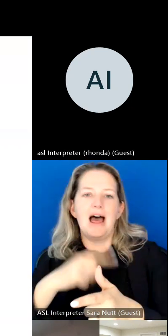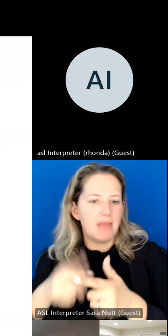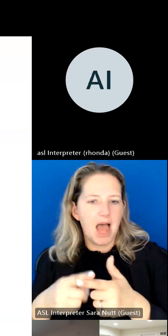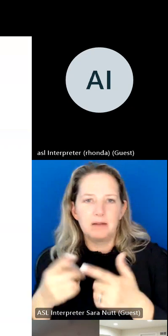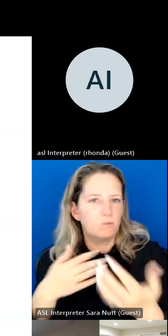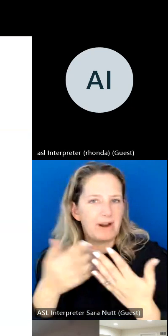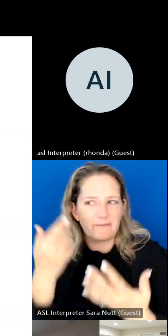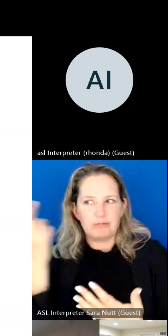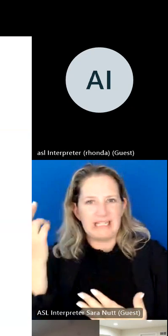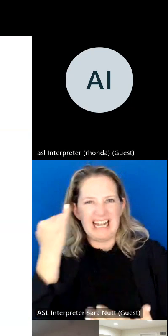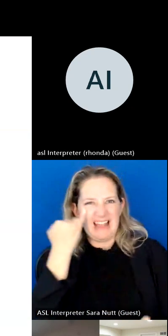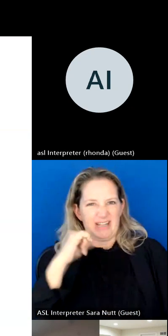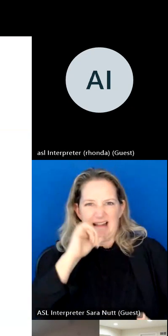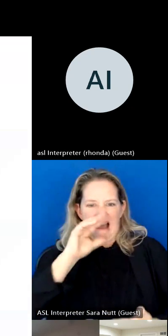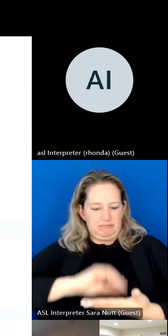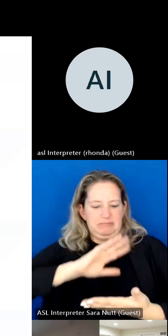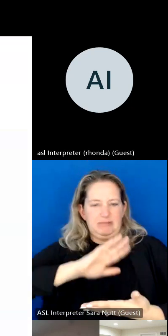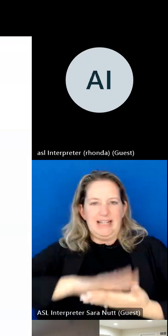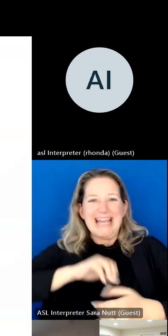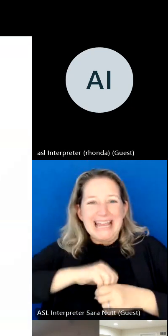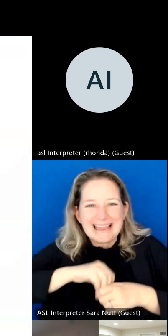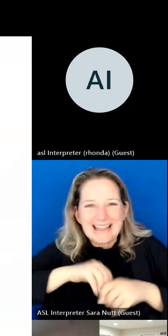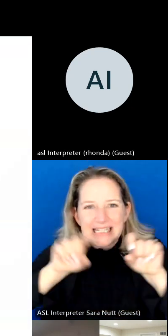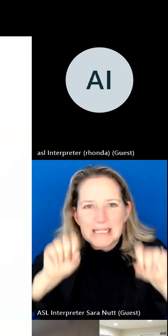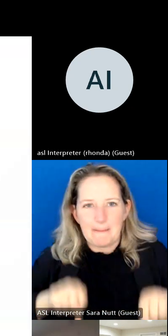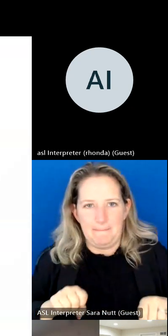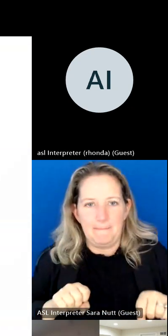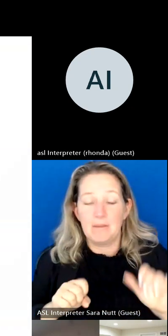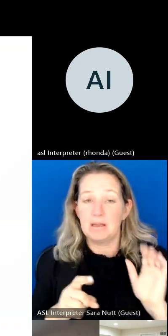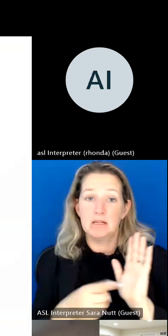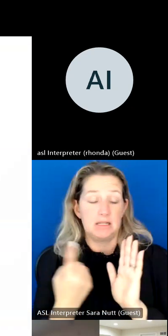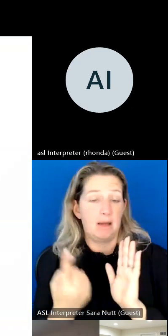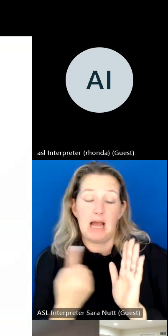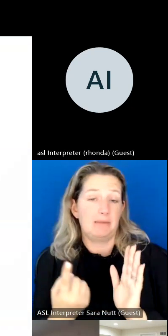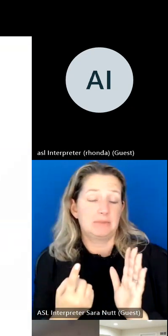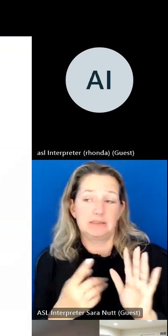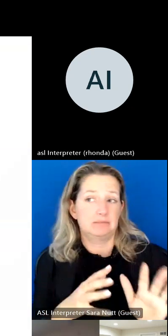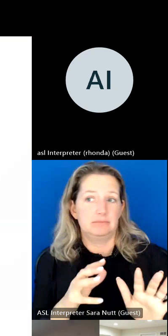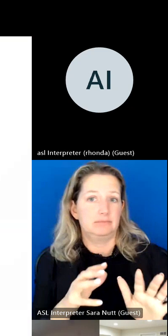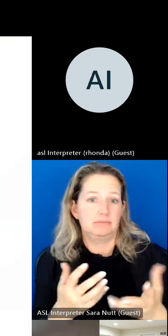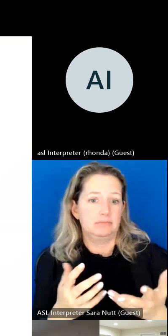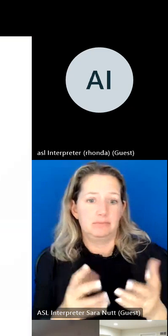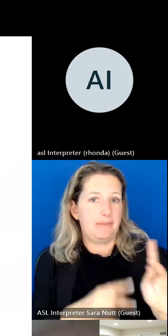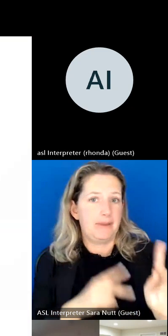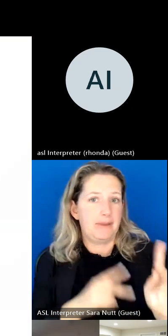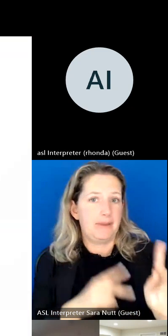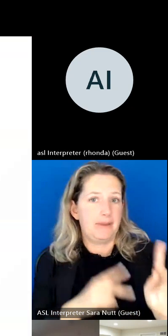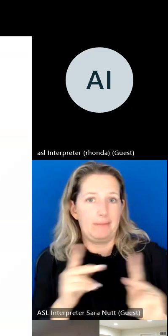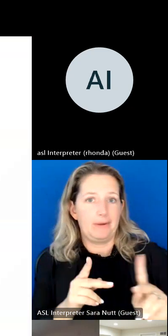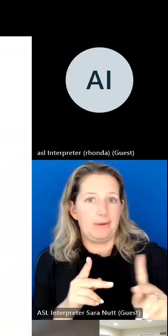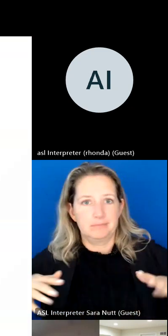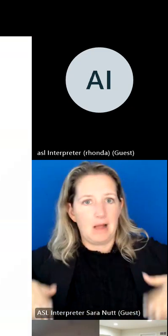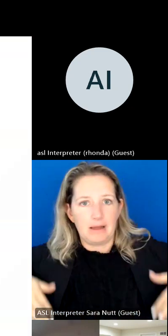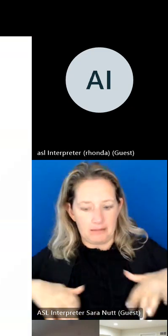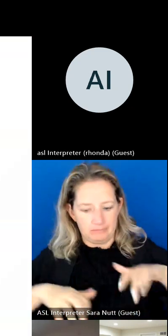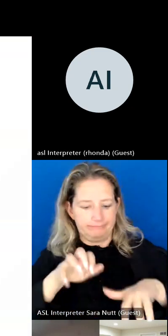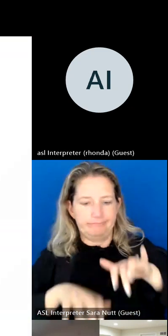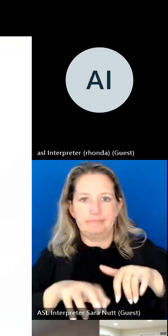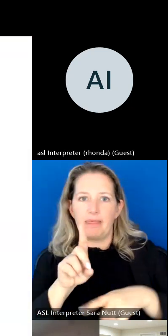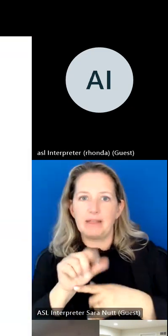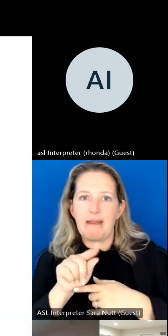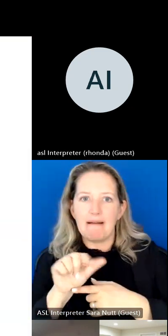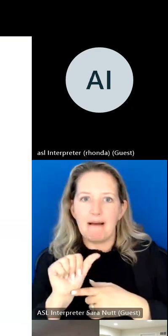recorded in the system. Sometimes it's just it takes people a while to get data into the system. Sometimes it's just